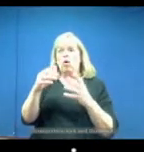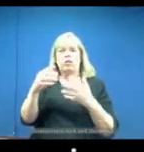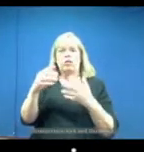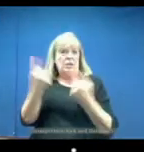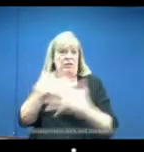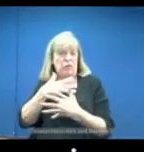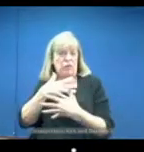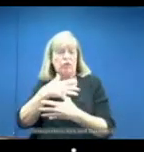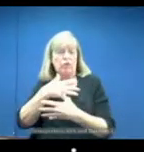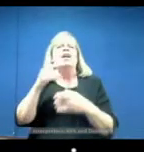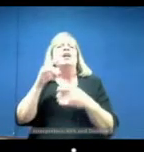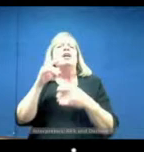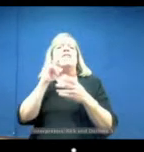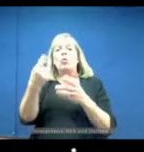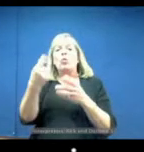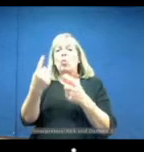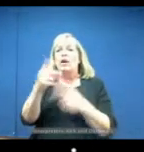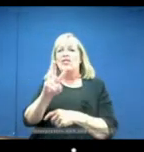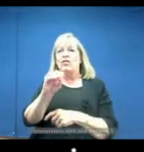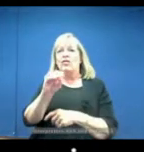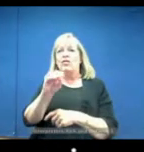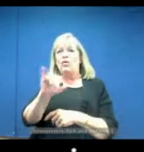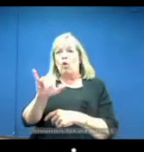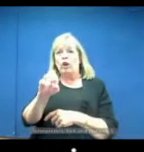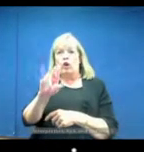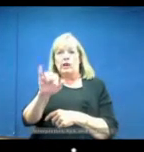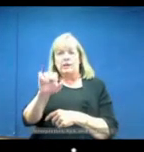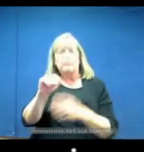someone watches private sexual acts,